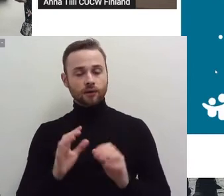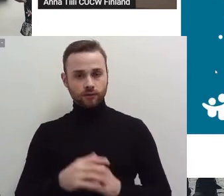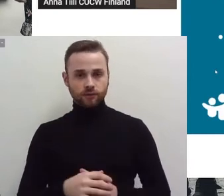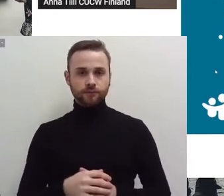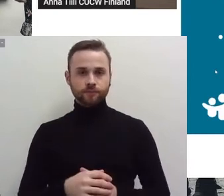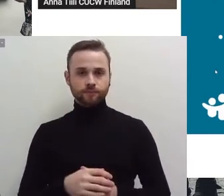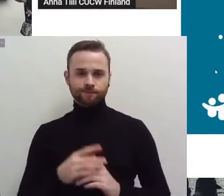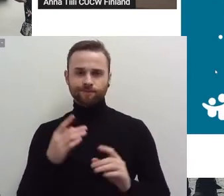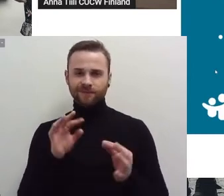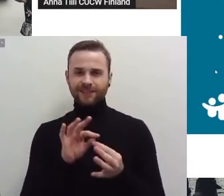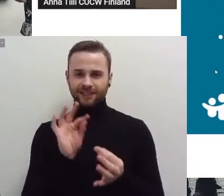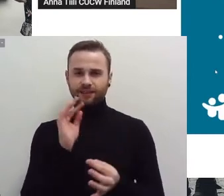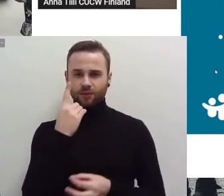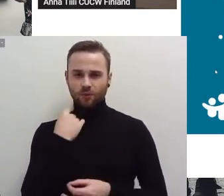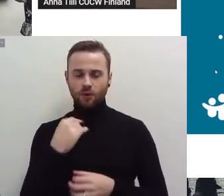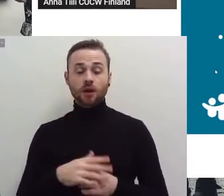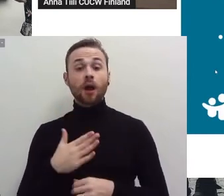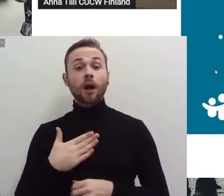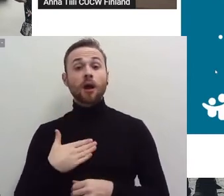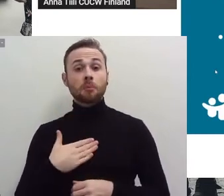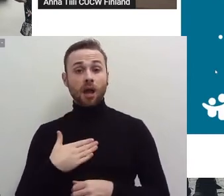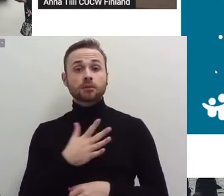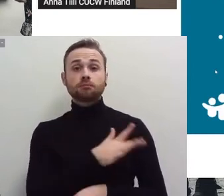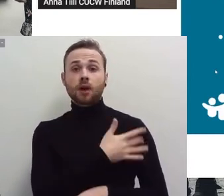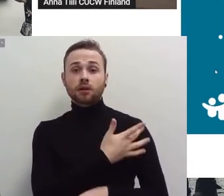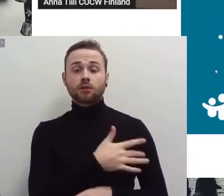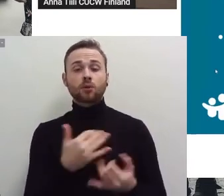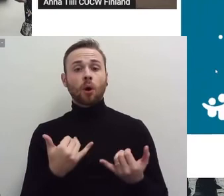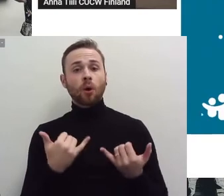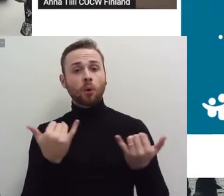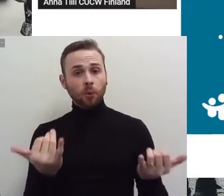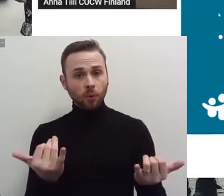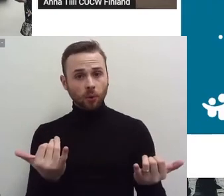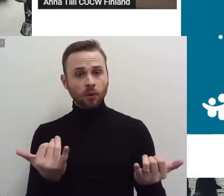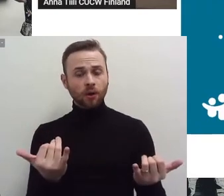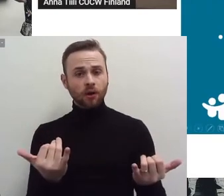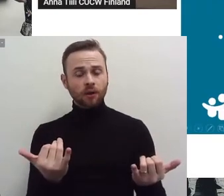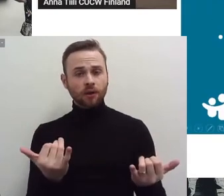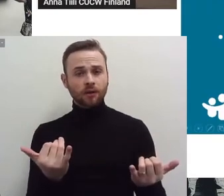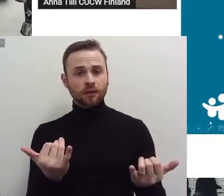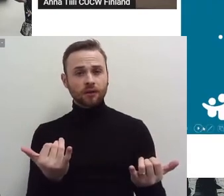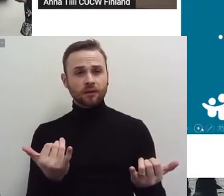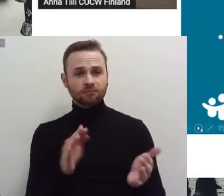or we don't do direct customer work.